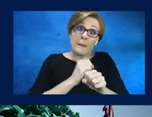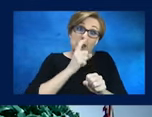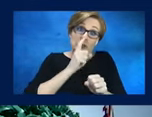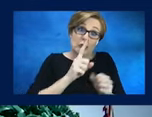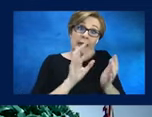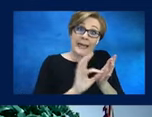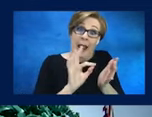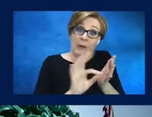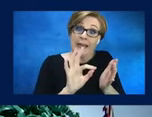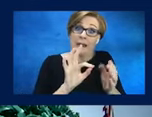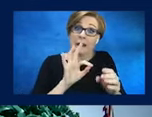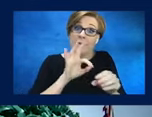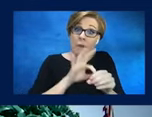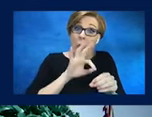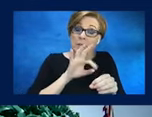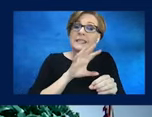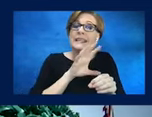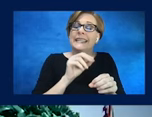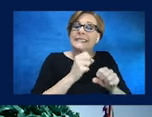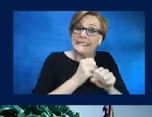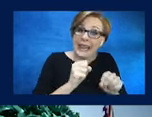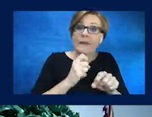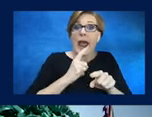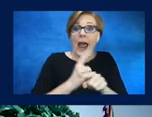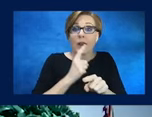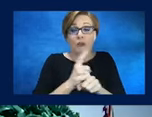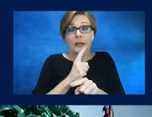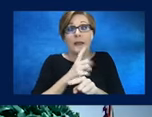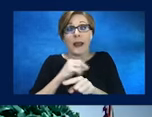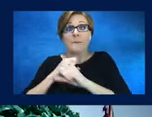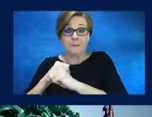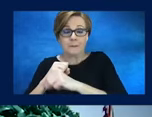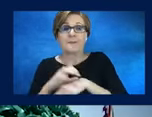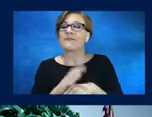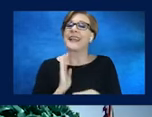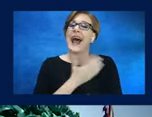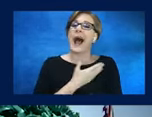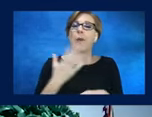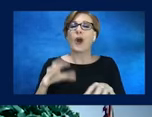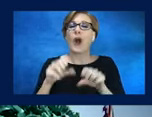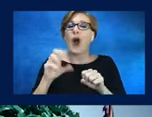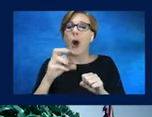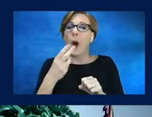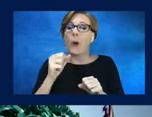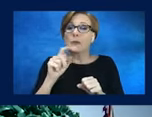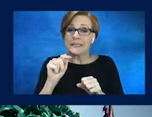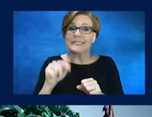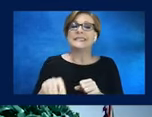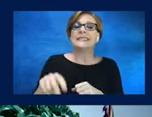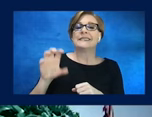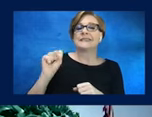securely. But first, I would like to introduce our host for today, who is Scott Jarrett, our co-elections